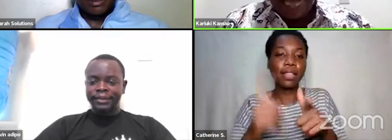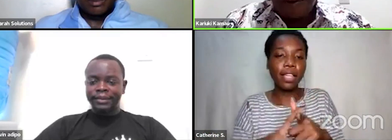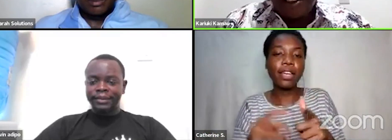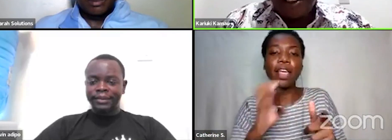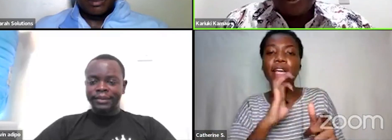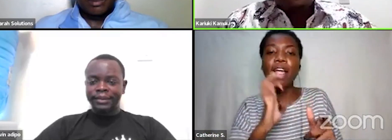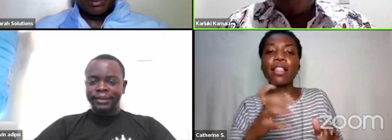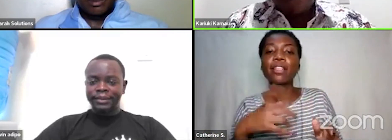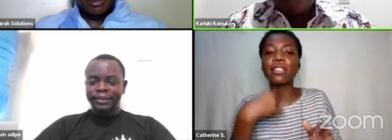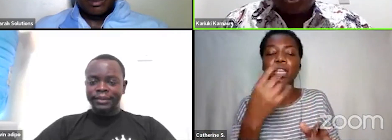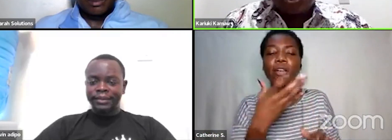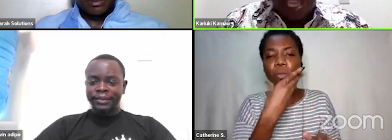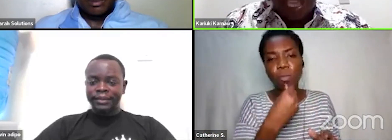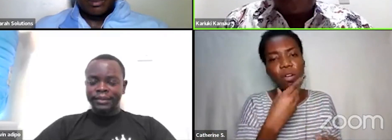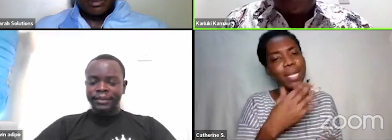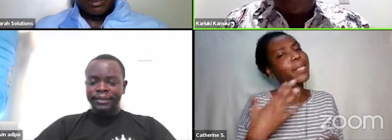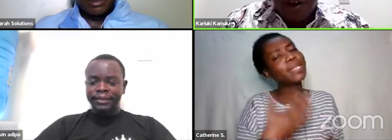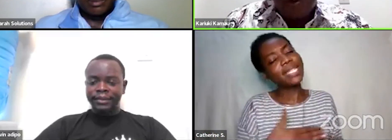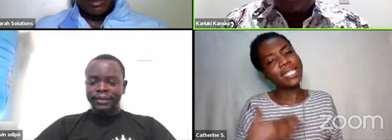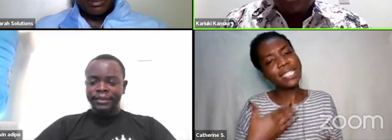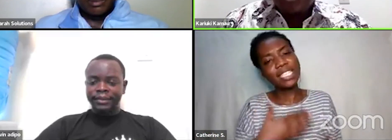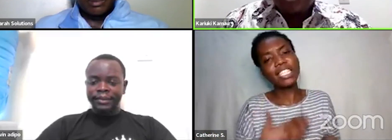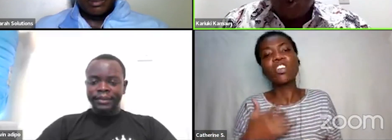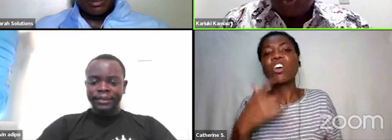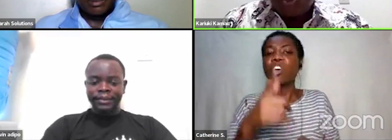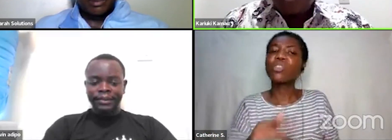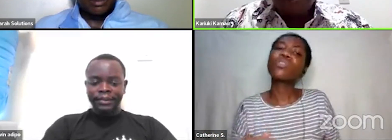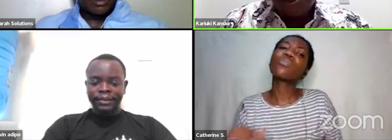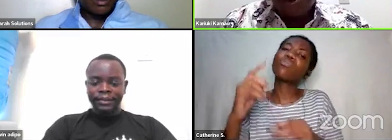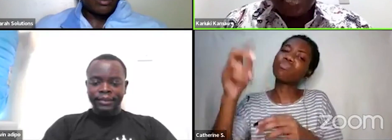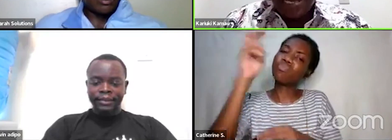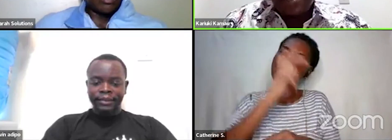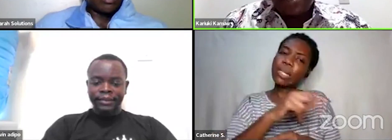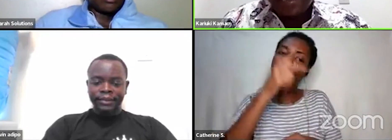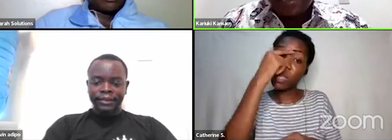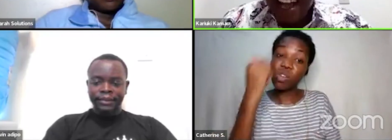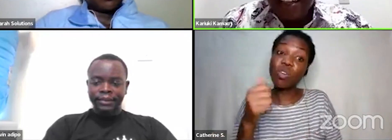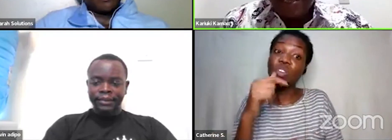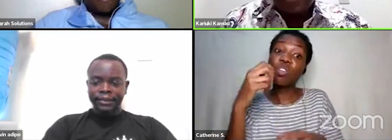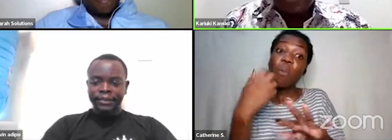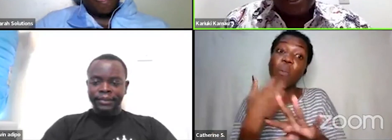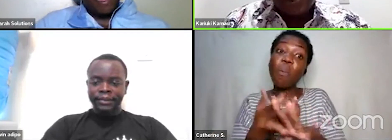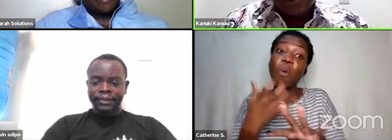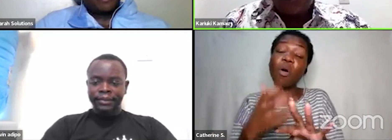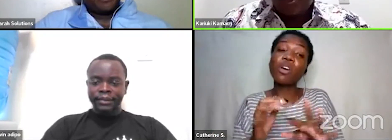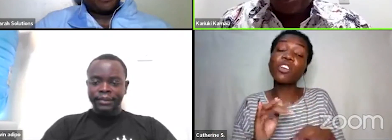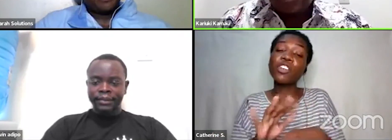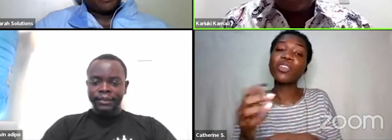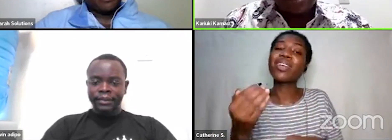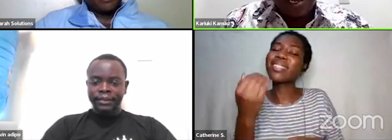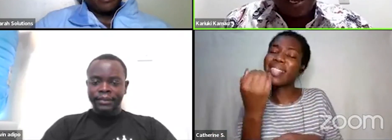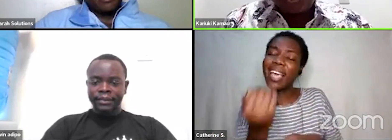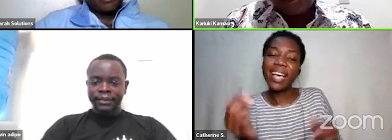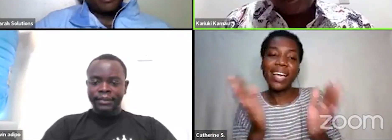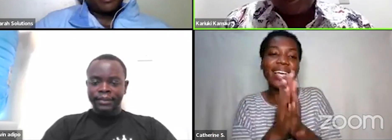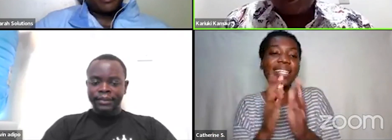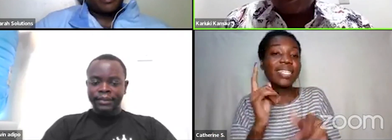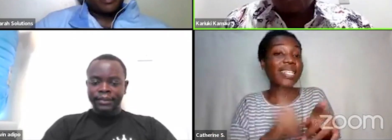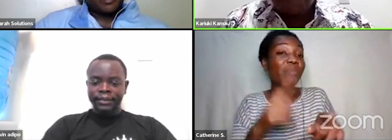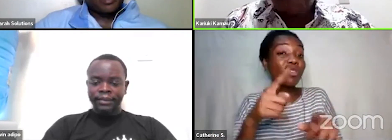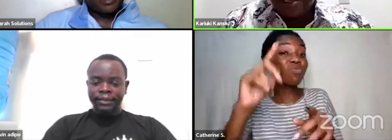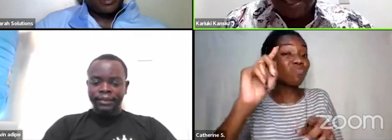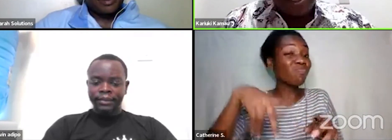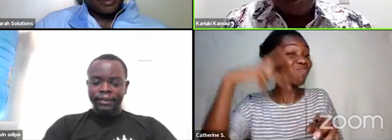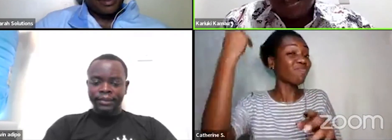telling the young boy, please, can you step down because your bones are young and when you hit the ground, you are not going